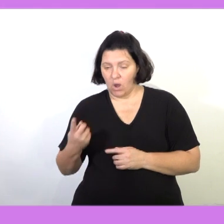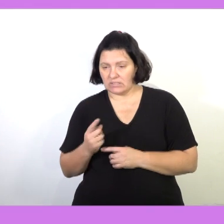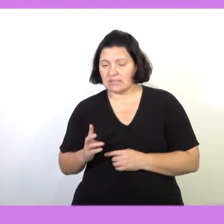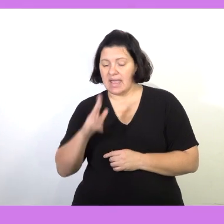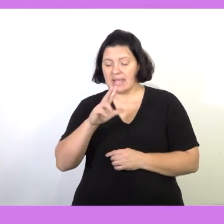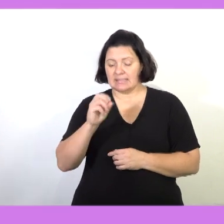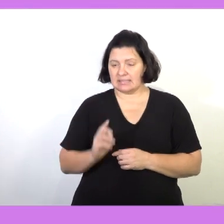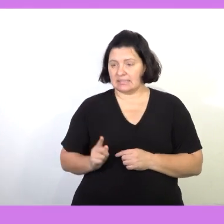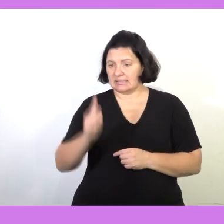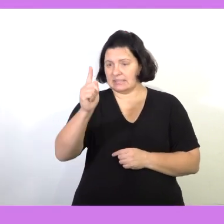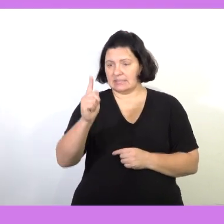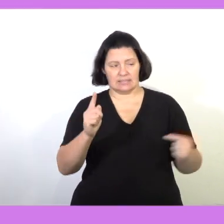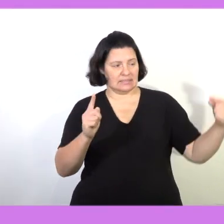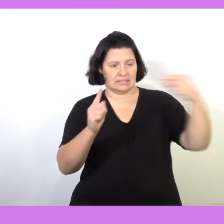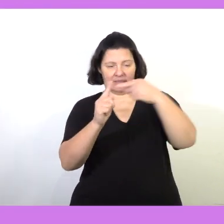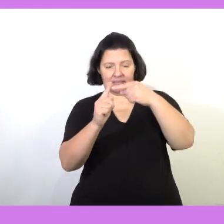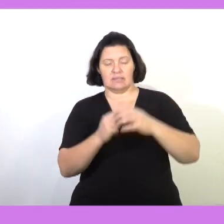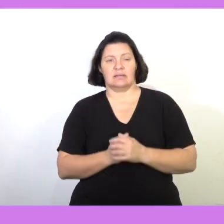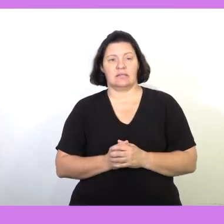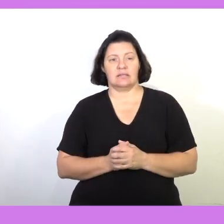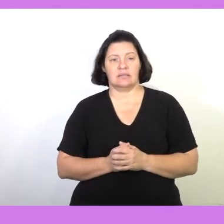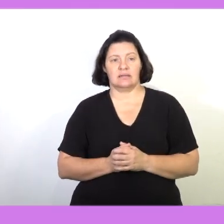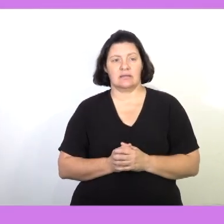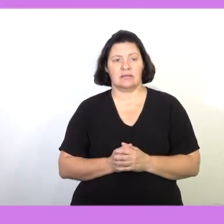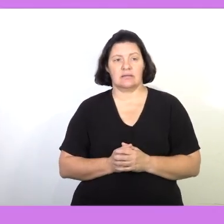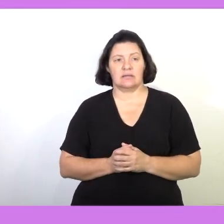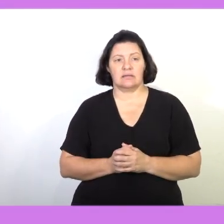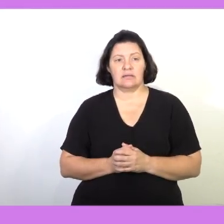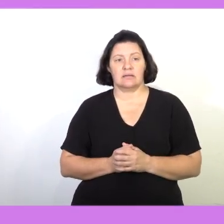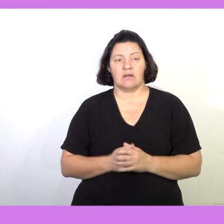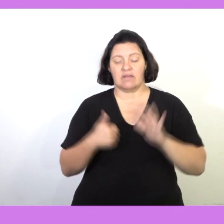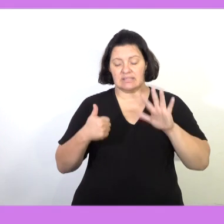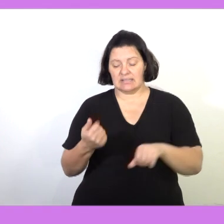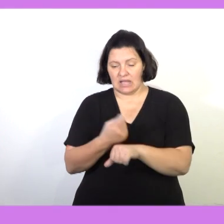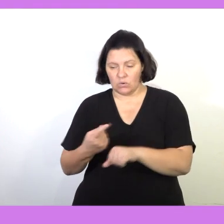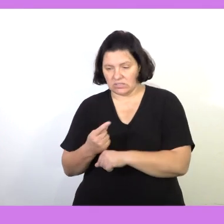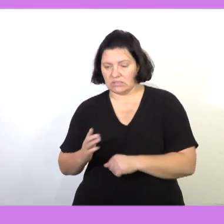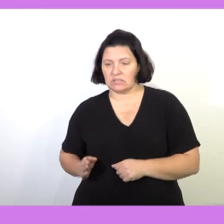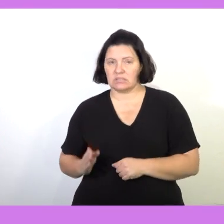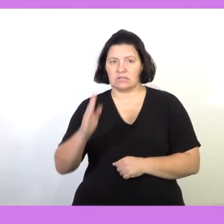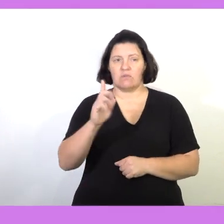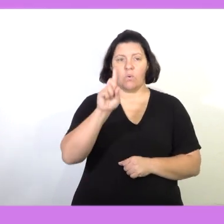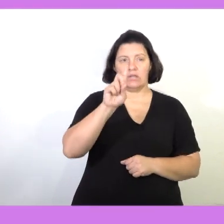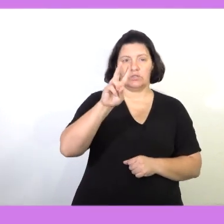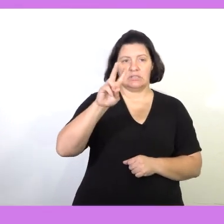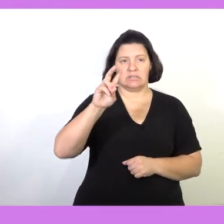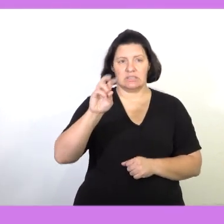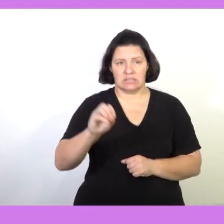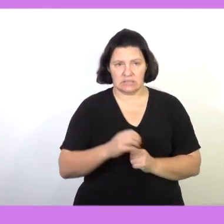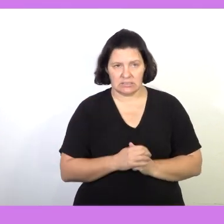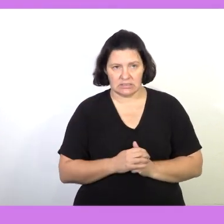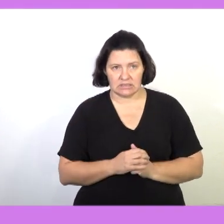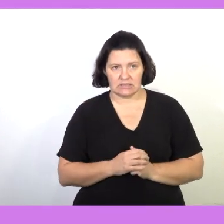4 hours, we said it's 80 rands. It goes there. And then we have 6 hours,